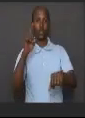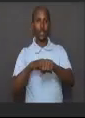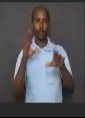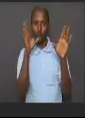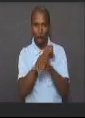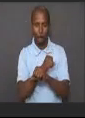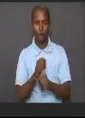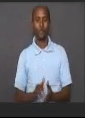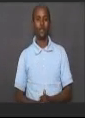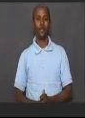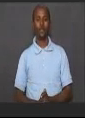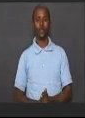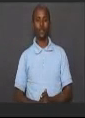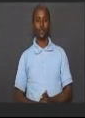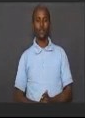Time's up.